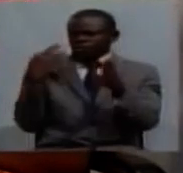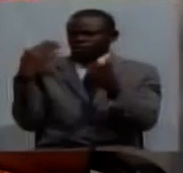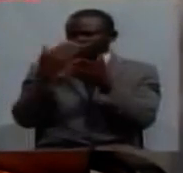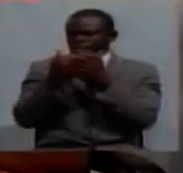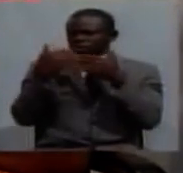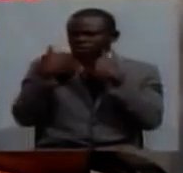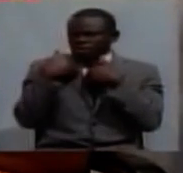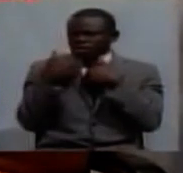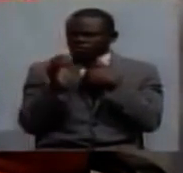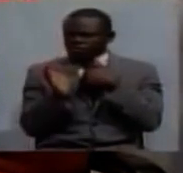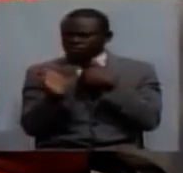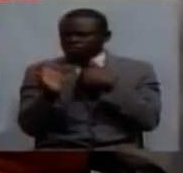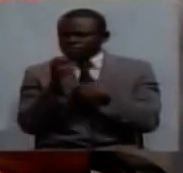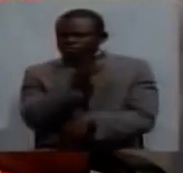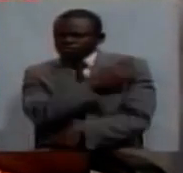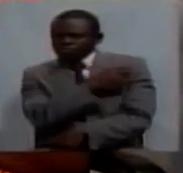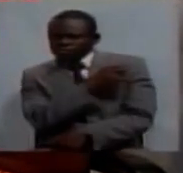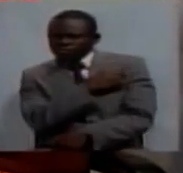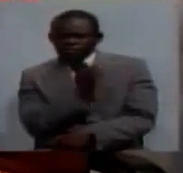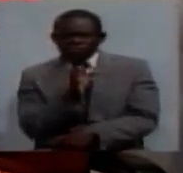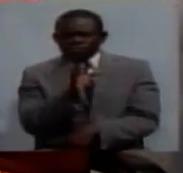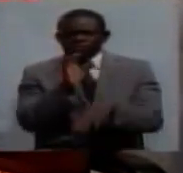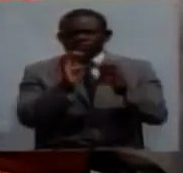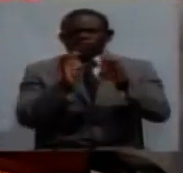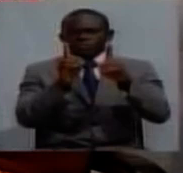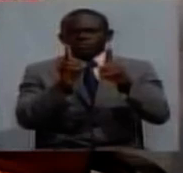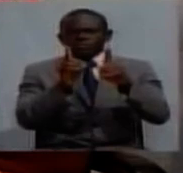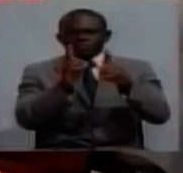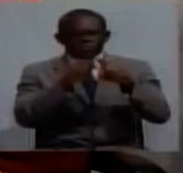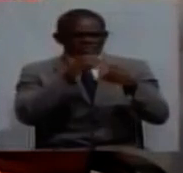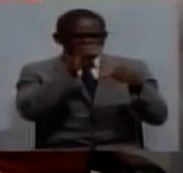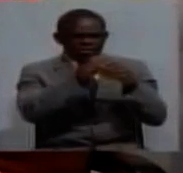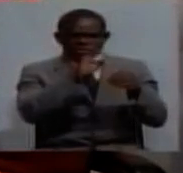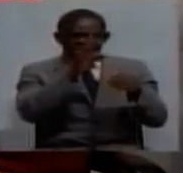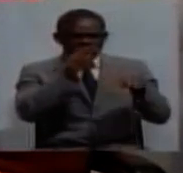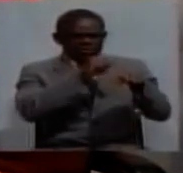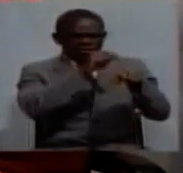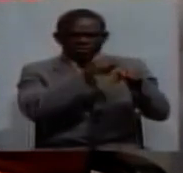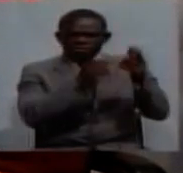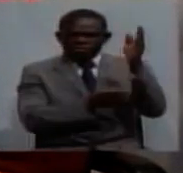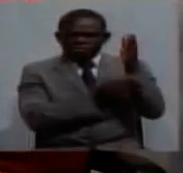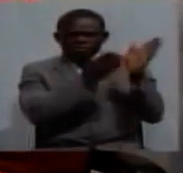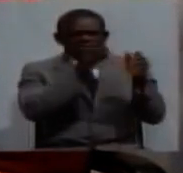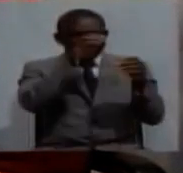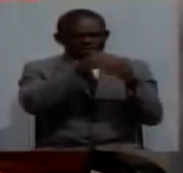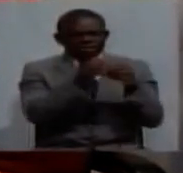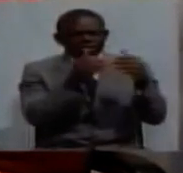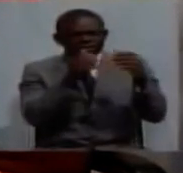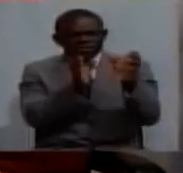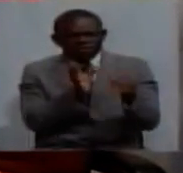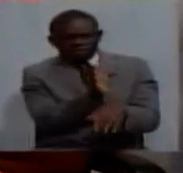on education. You will not find that in the 7th National Development Plan. Basically because we're saying the outcome might